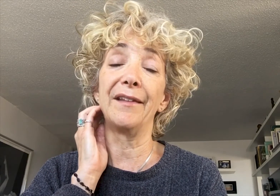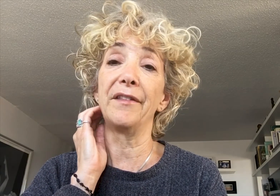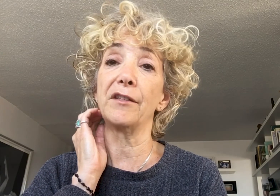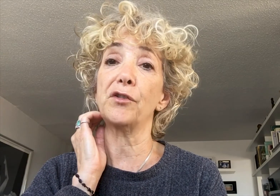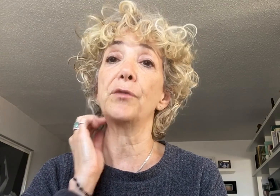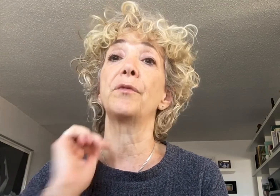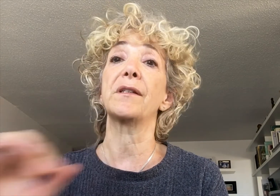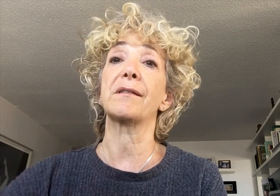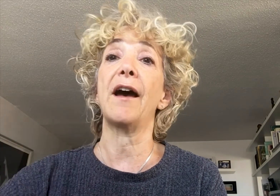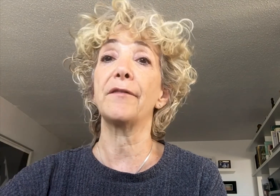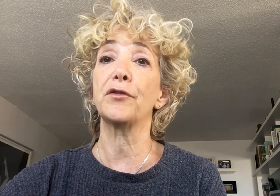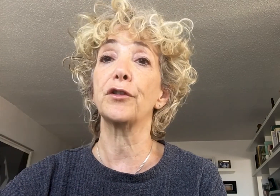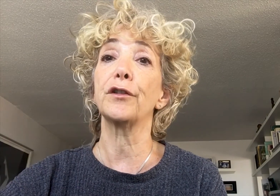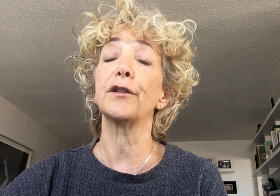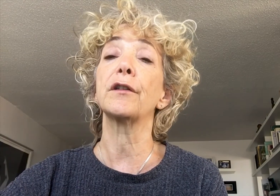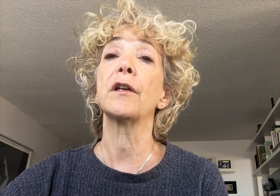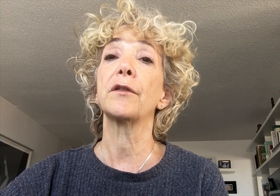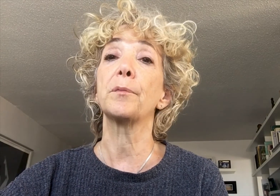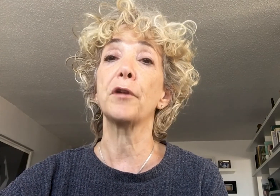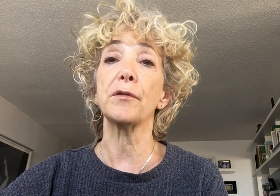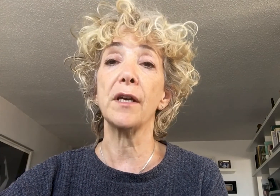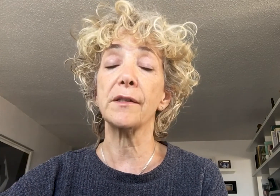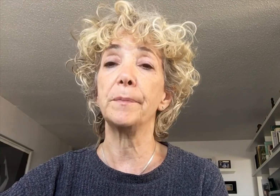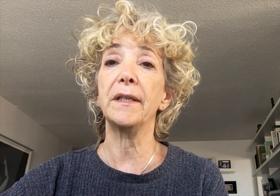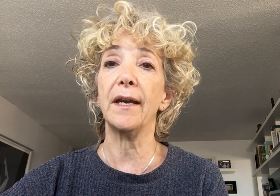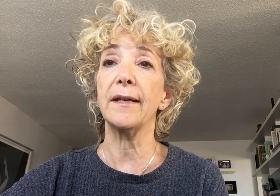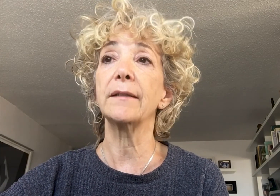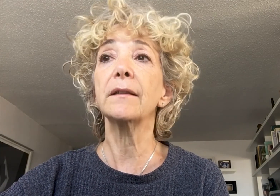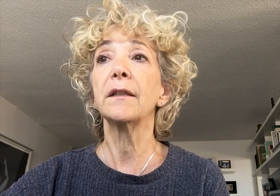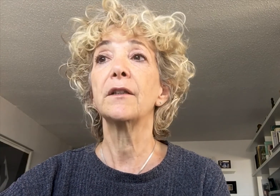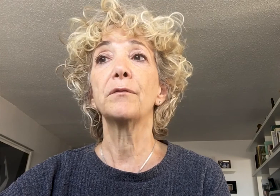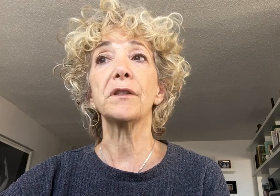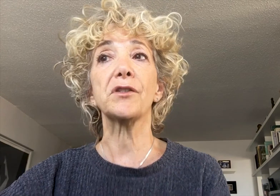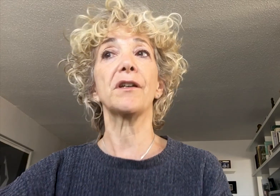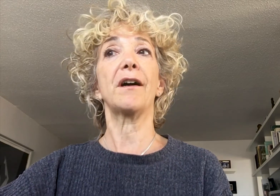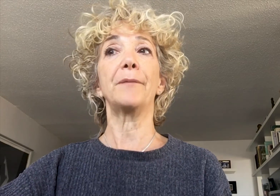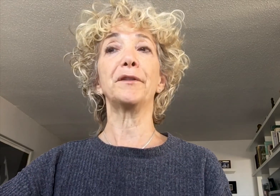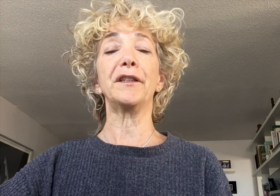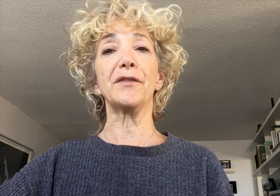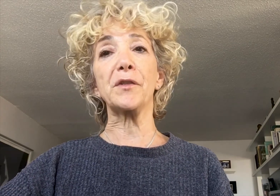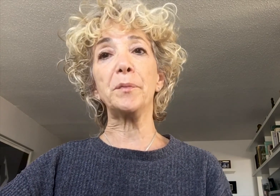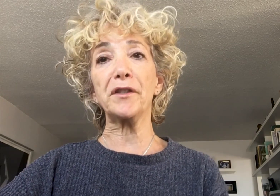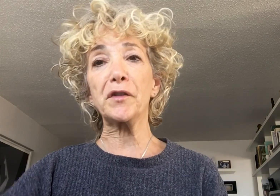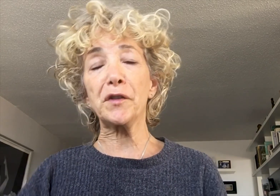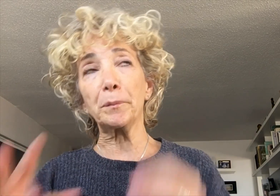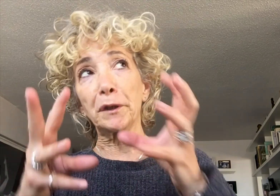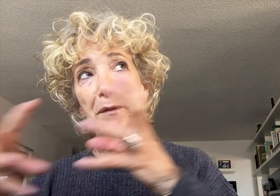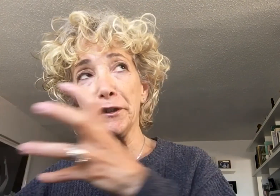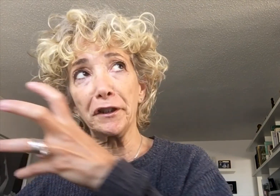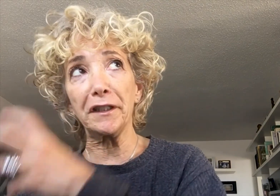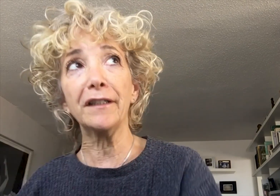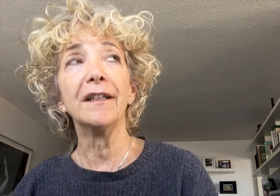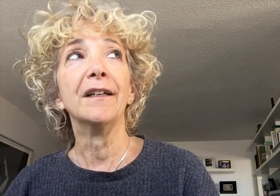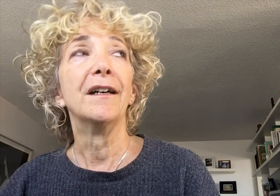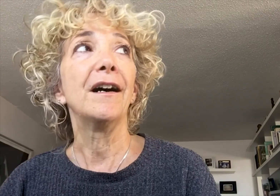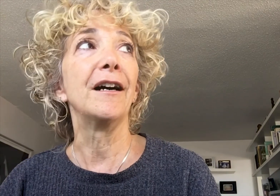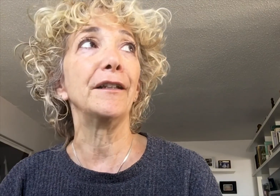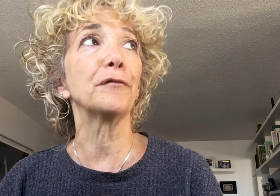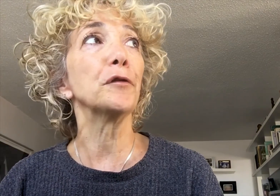quarantine and then 2 weeks after the protest began, which I believe has been